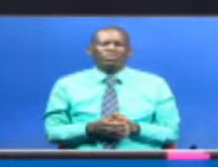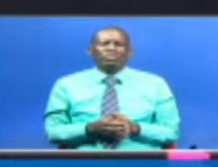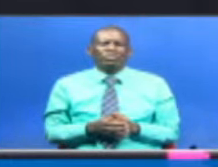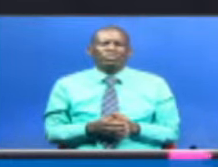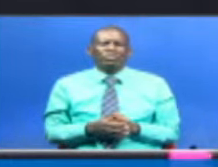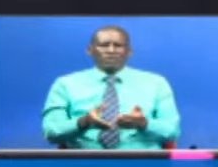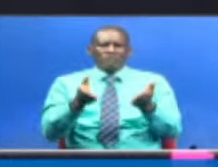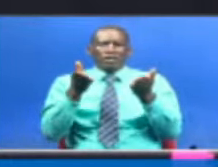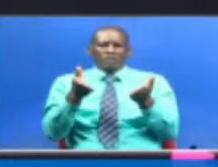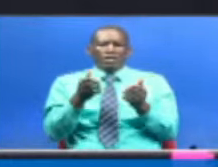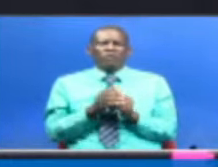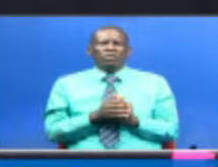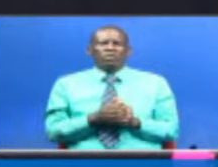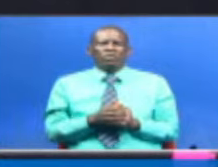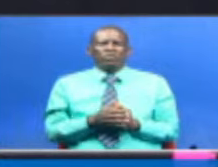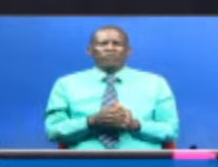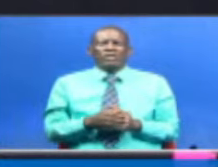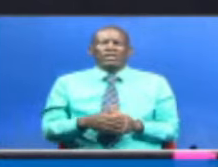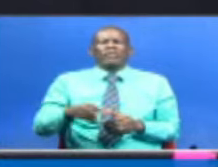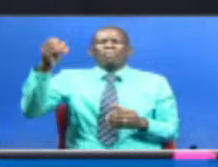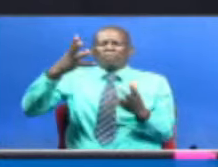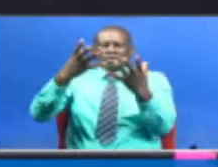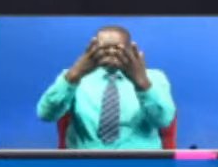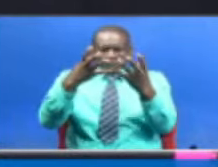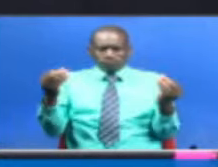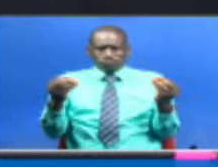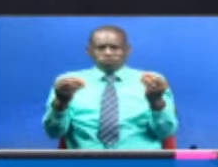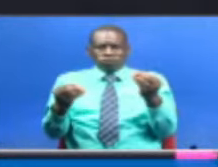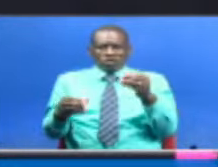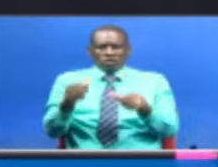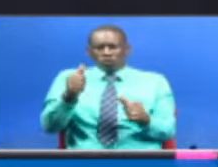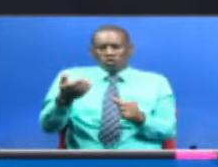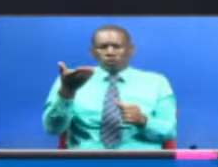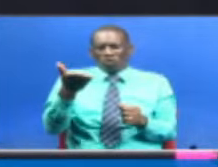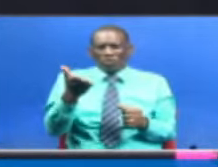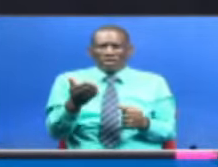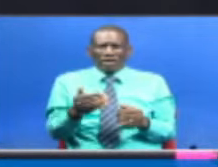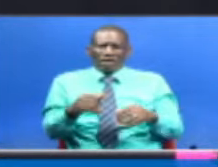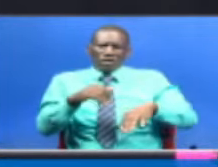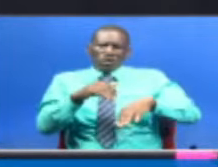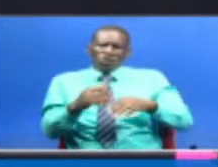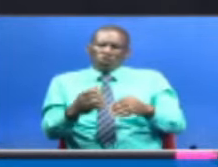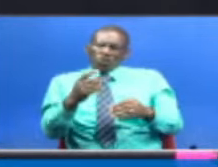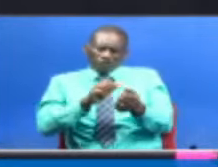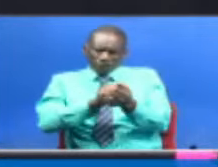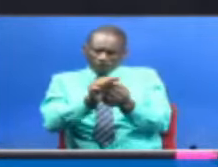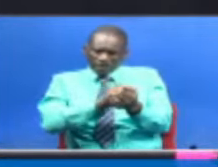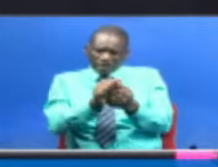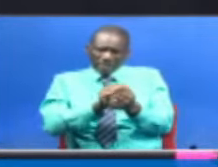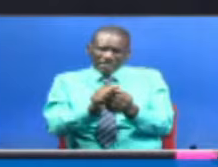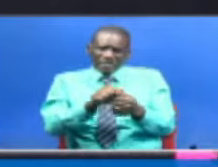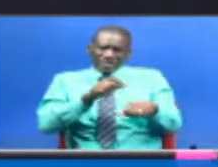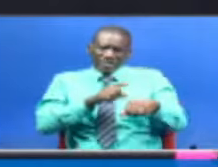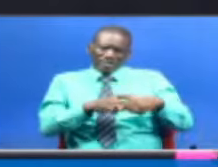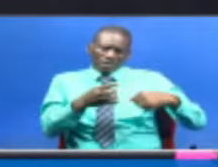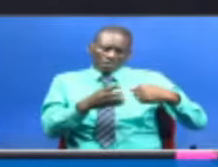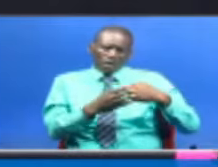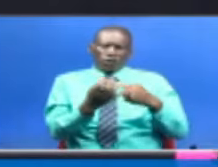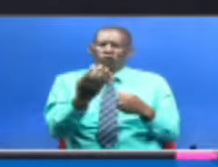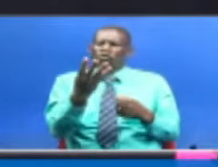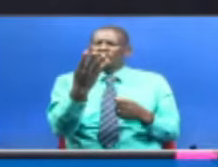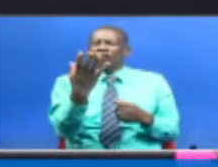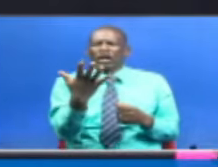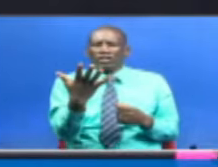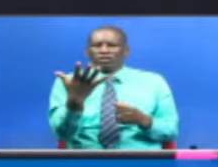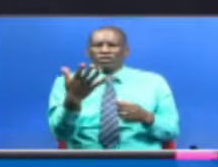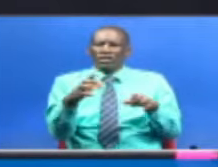The blackout that hit us on one Friday at 9:45, like